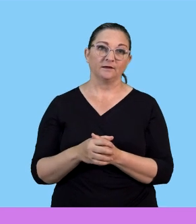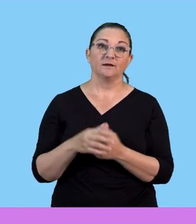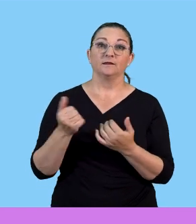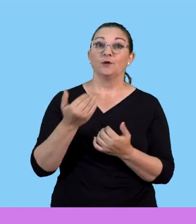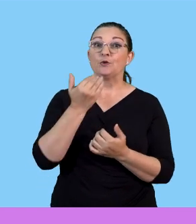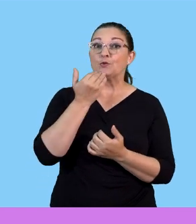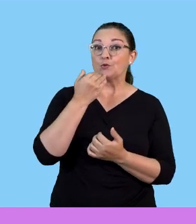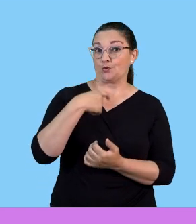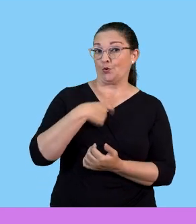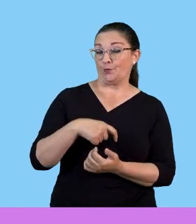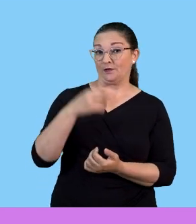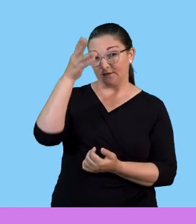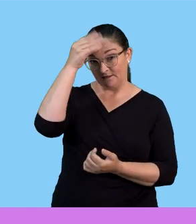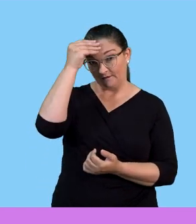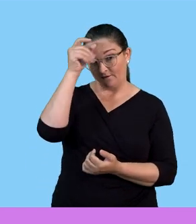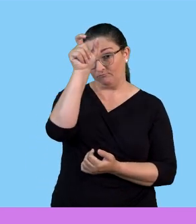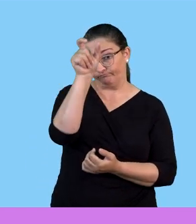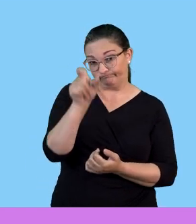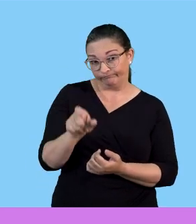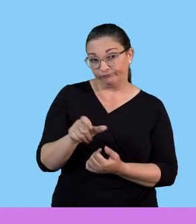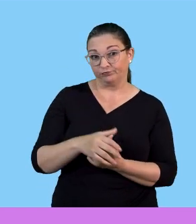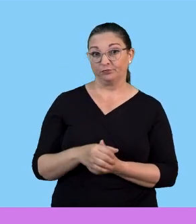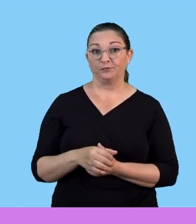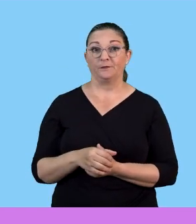the account holder's information,